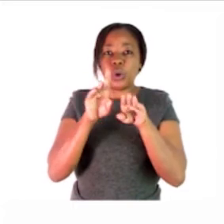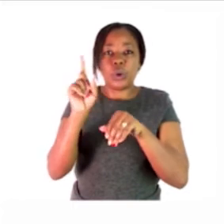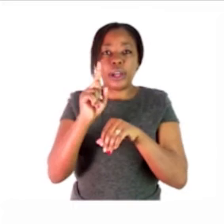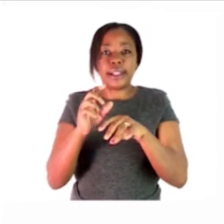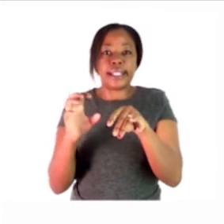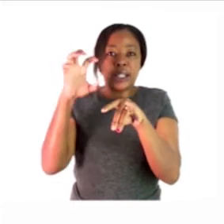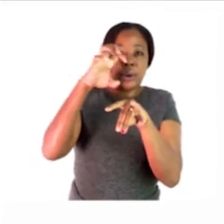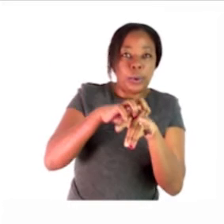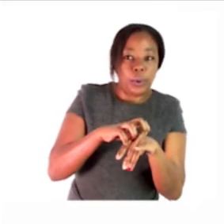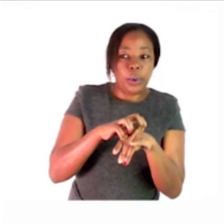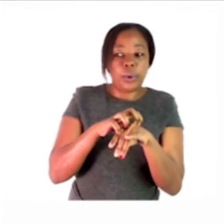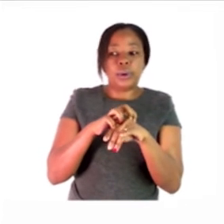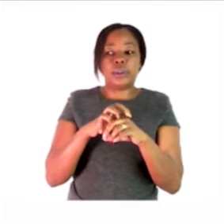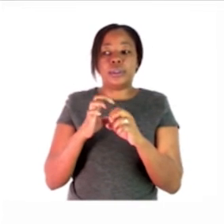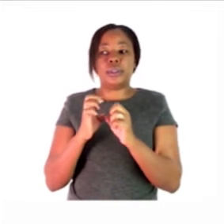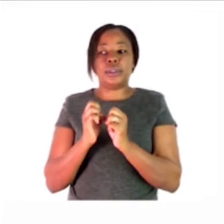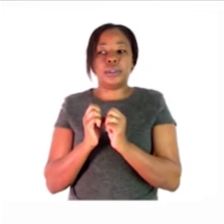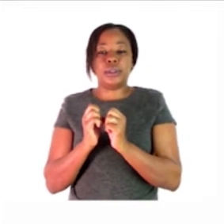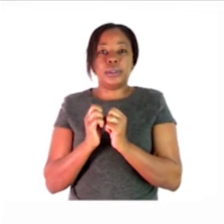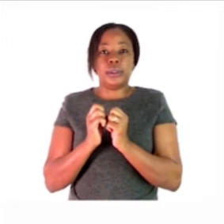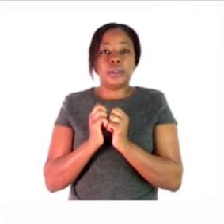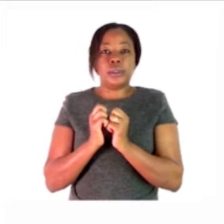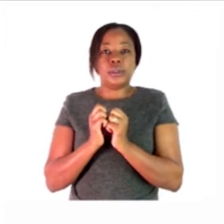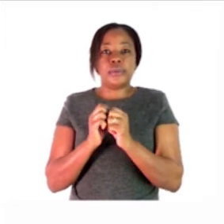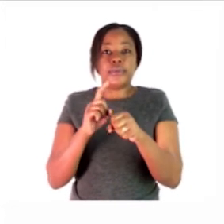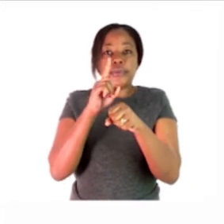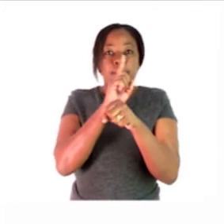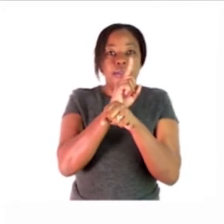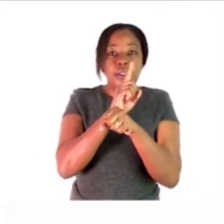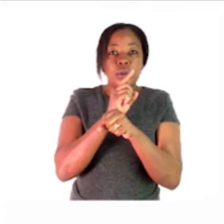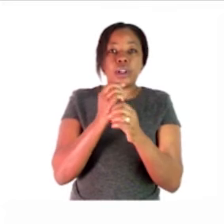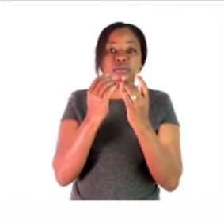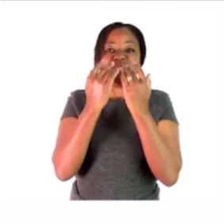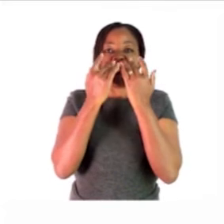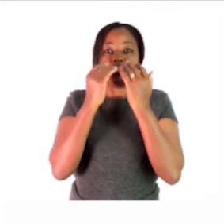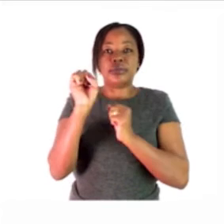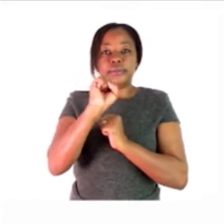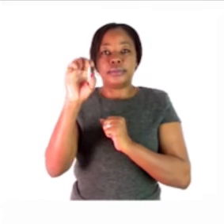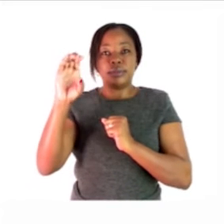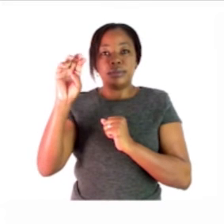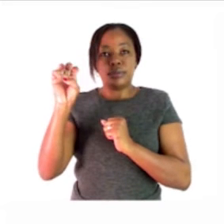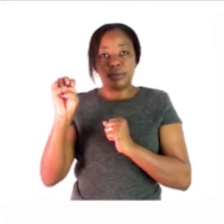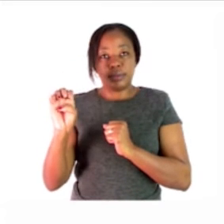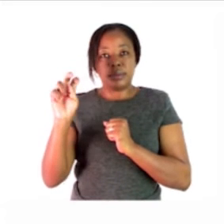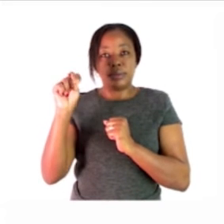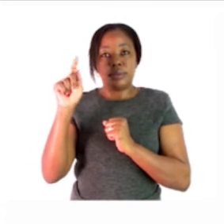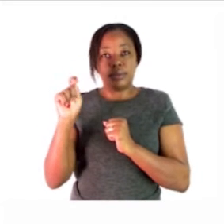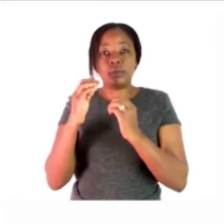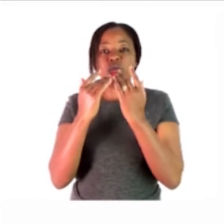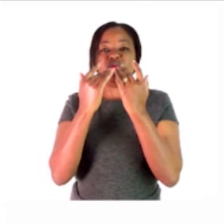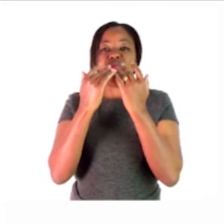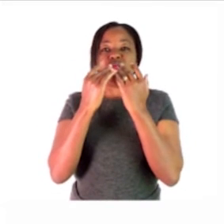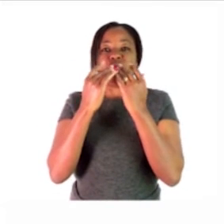Which scent? I think it's the first one. So if it's the first one, it's the one that we choose. You put it in the line there, and you